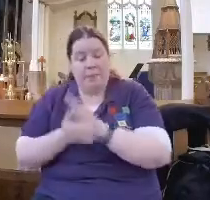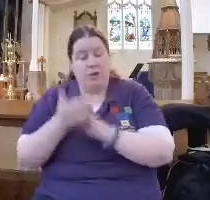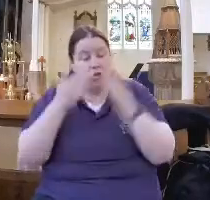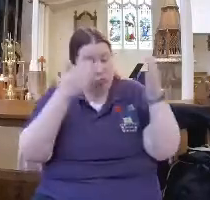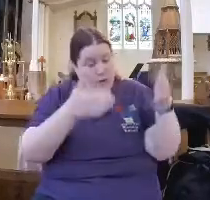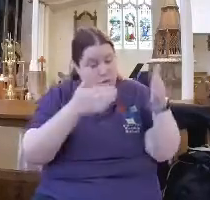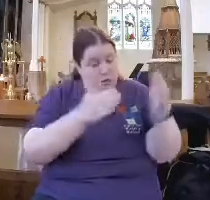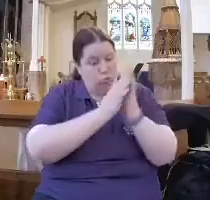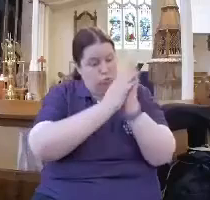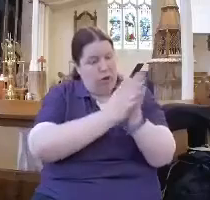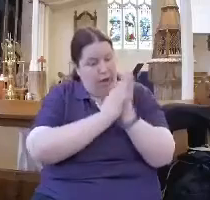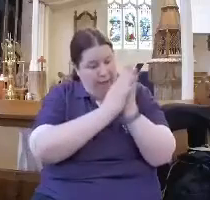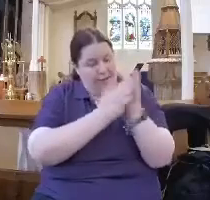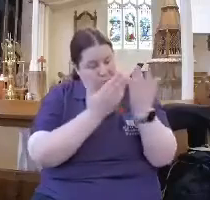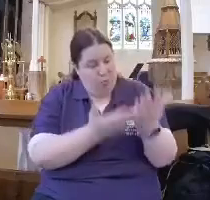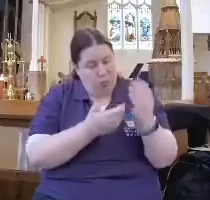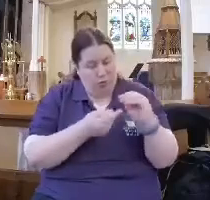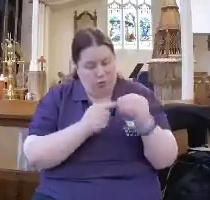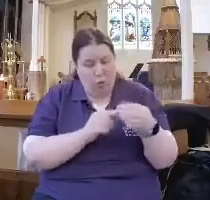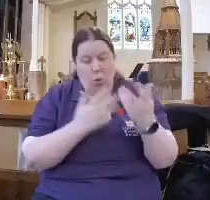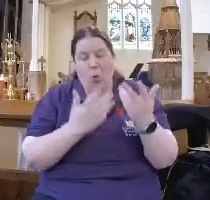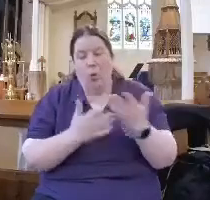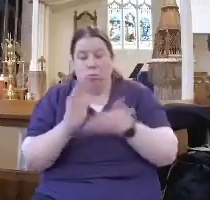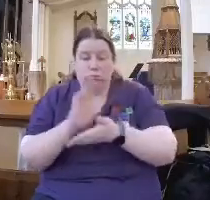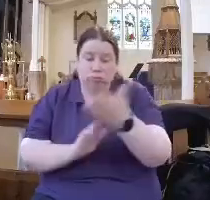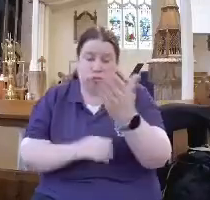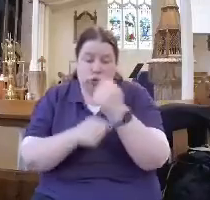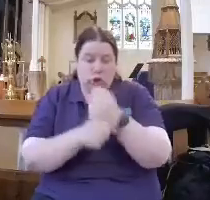or when you focus on coming to church, for example.